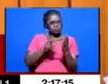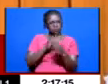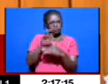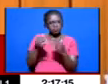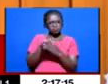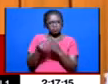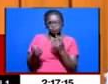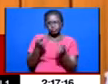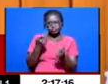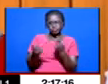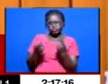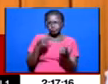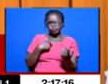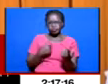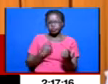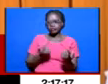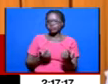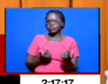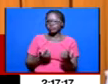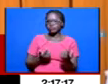arguments